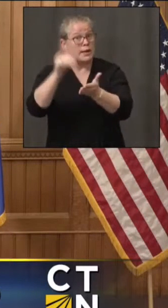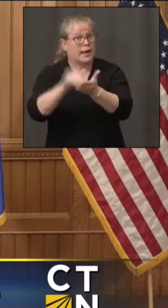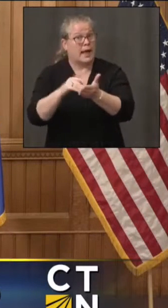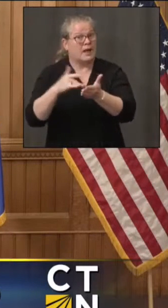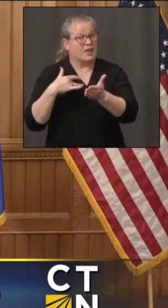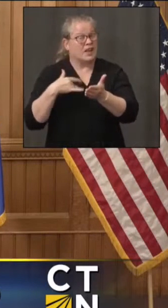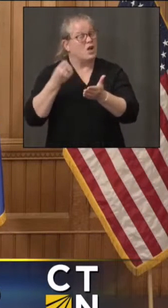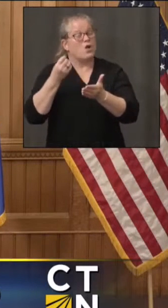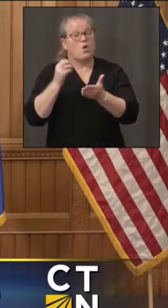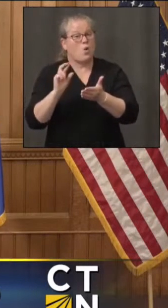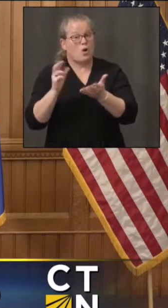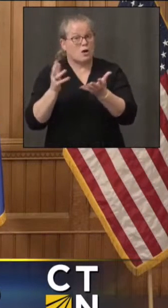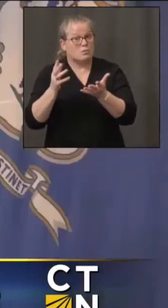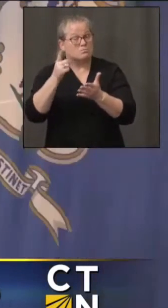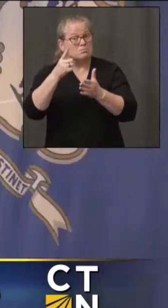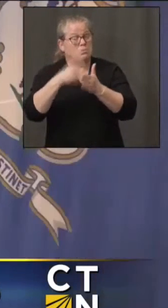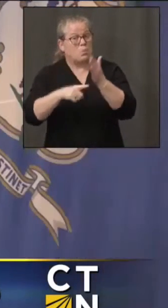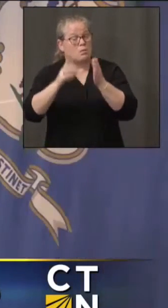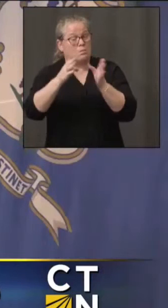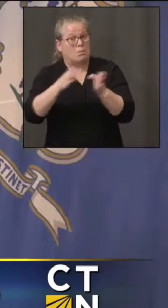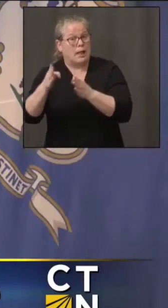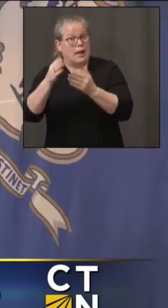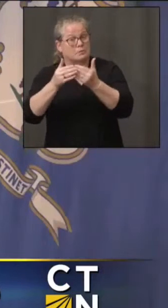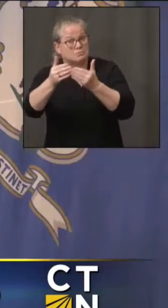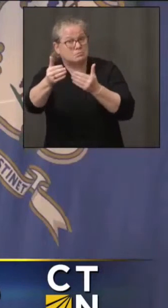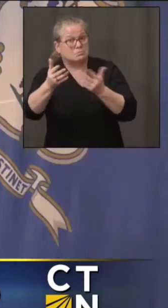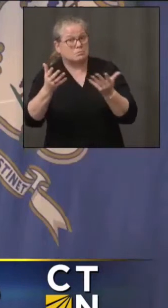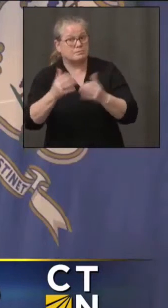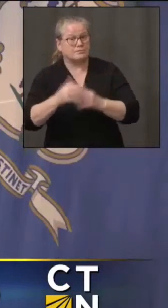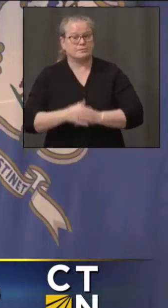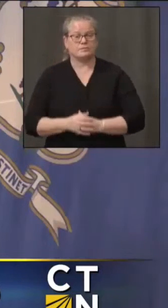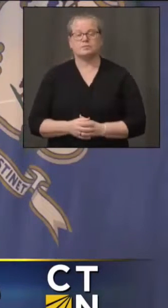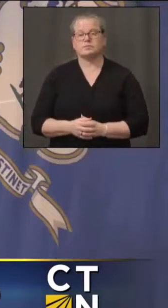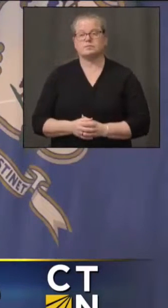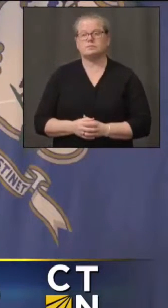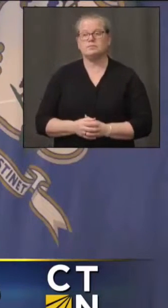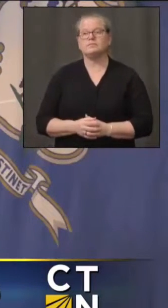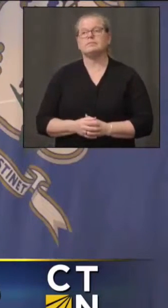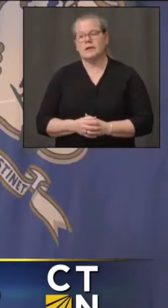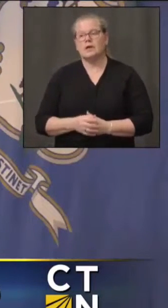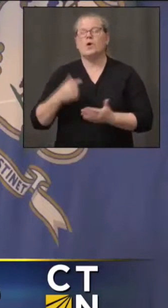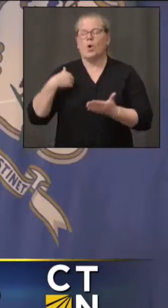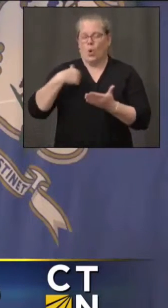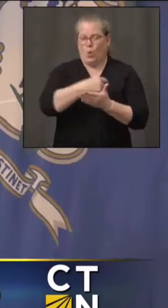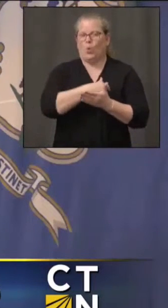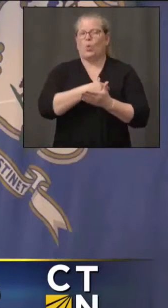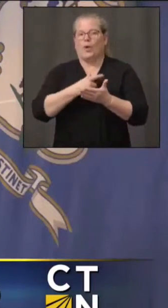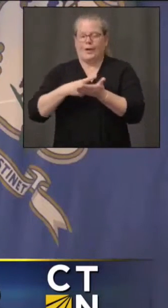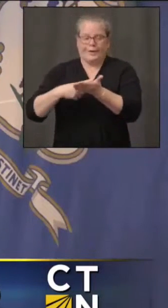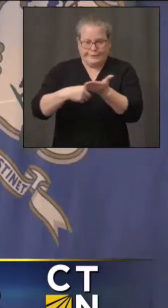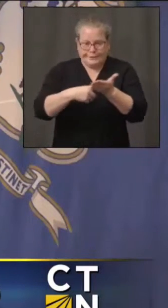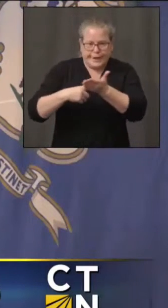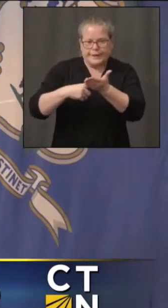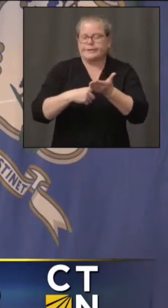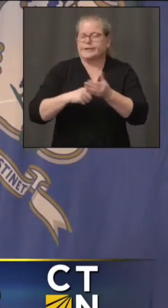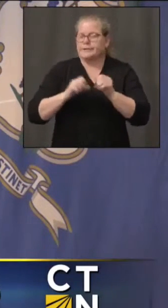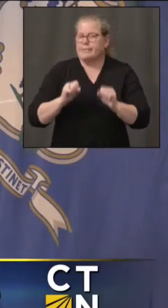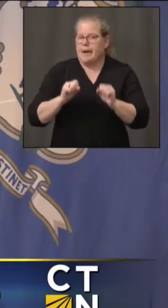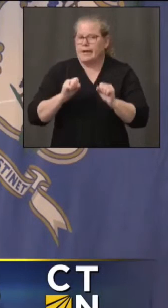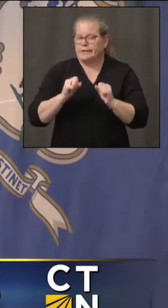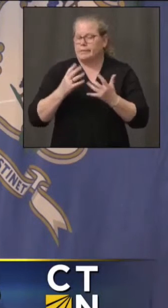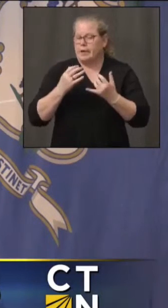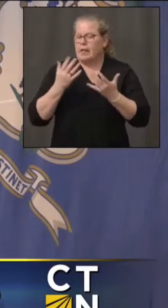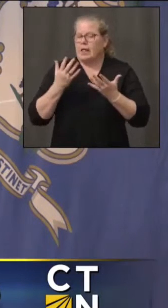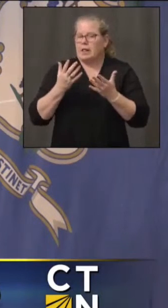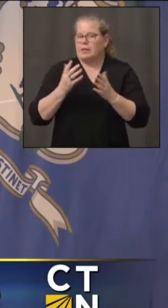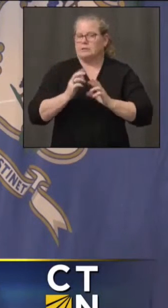We're talking about what possibilities there might be out there. Obviously, we look at a positivity rate, see how